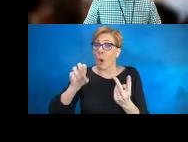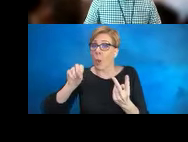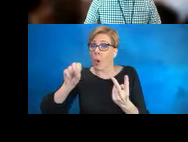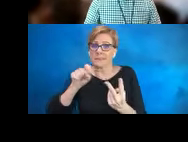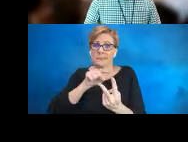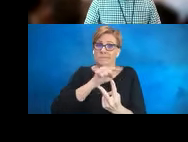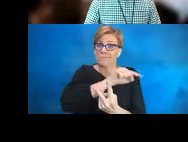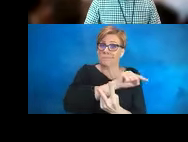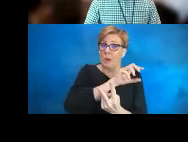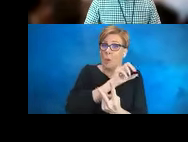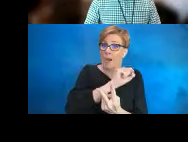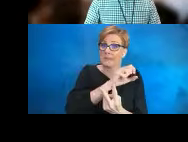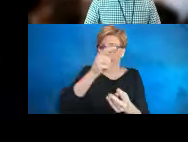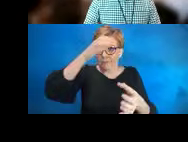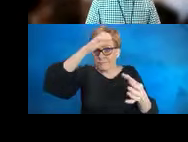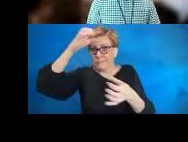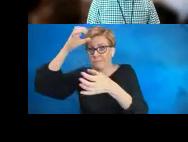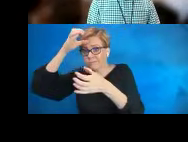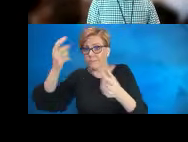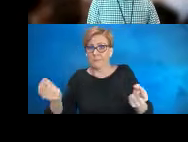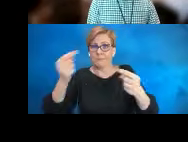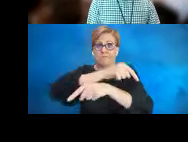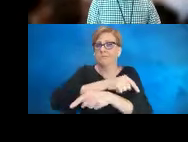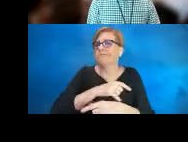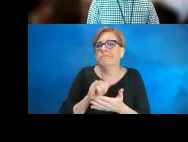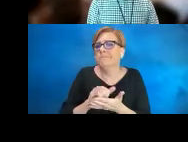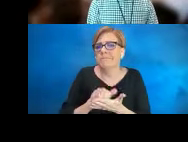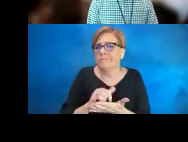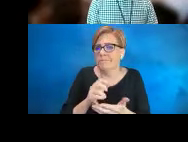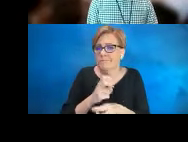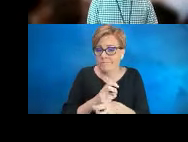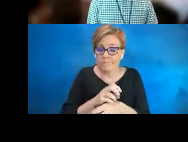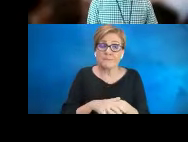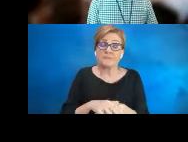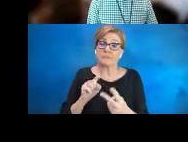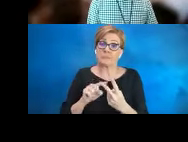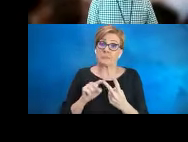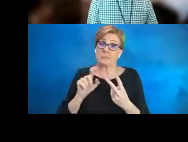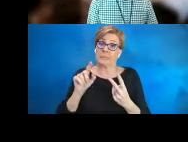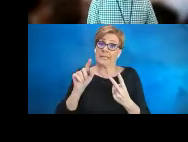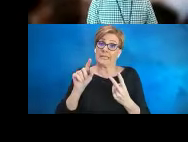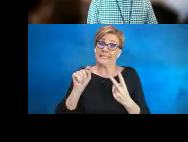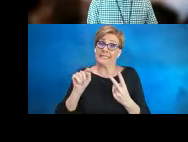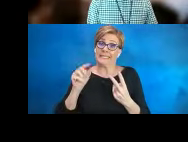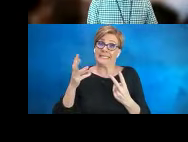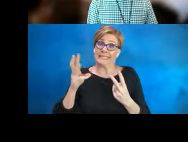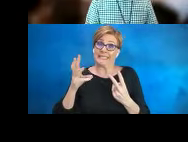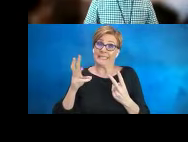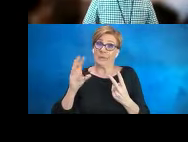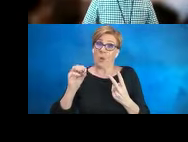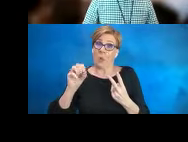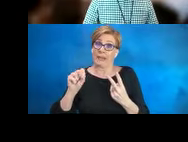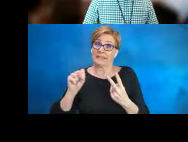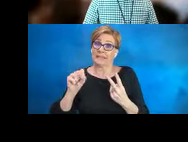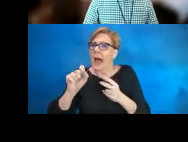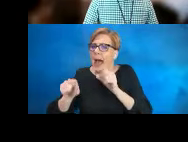would need to be specialists in both. So speaking with a T16 OS about a T2 case, they're not going to really be able to